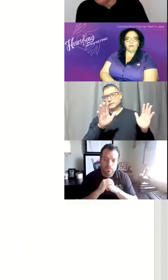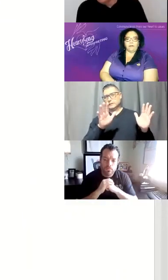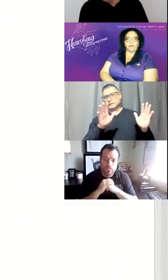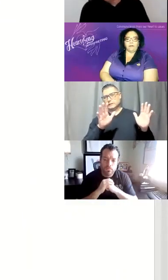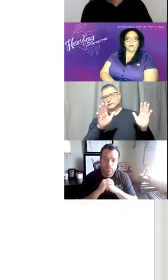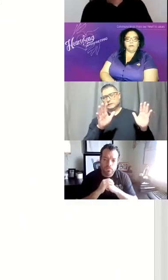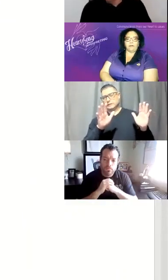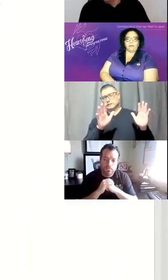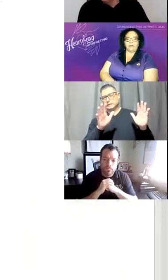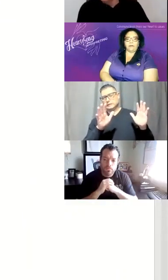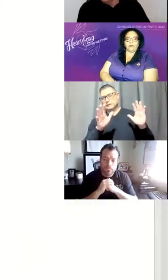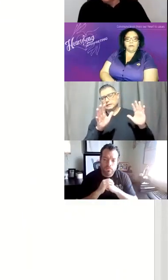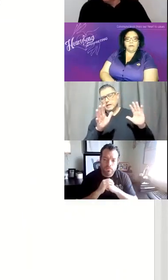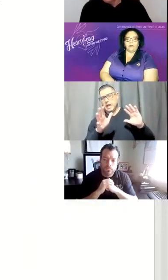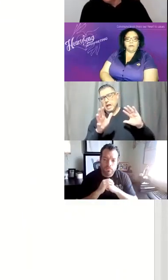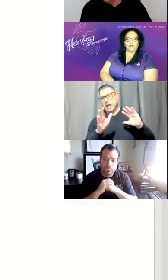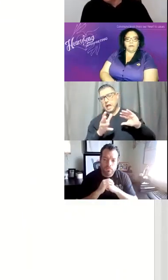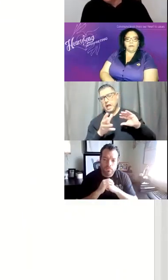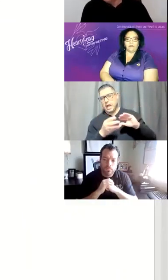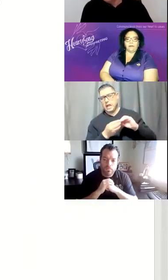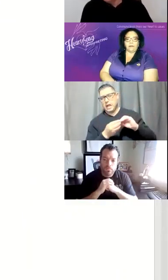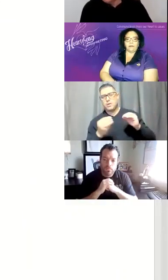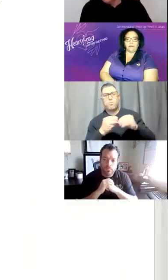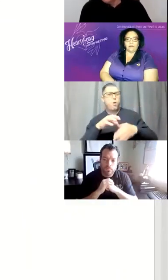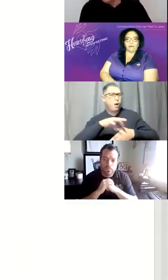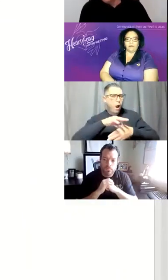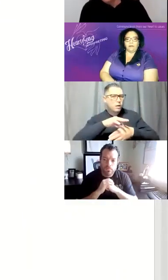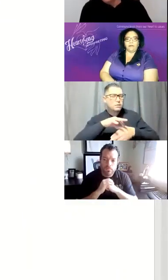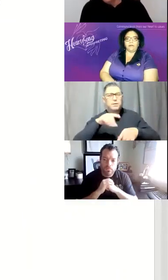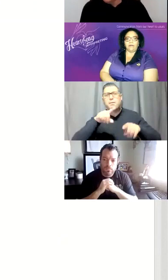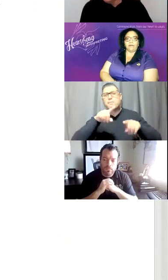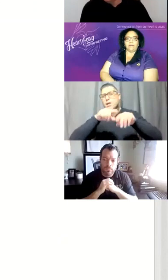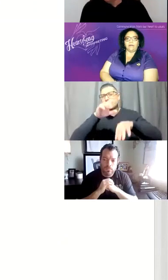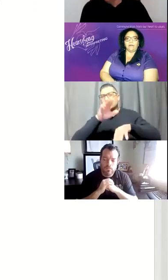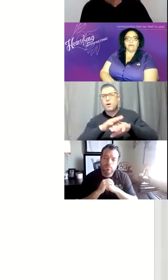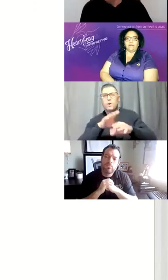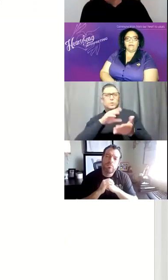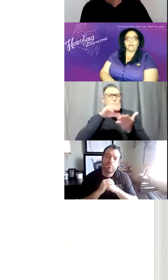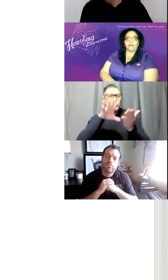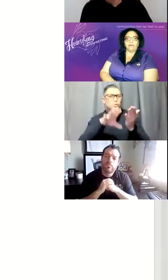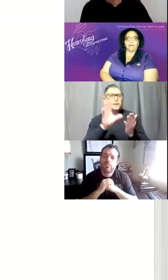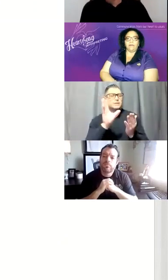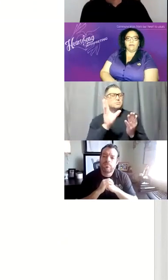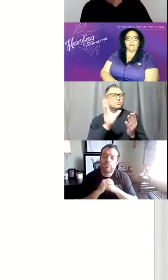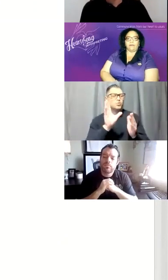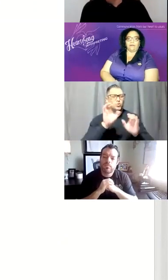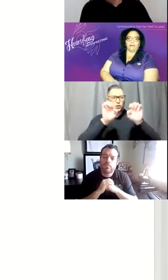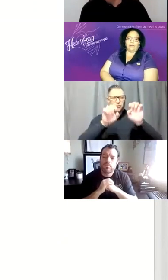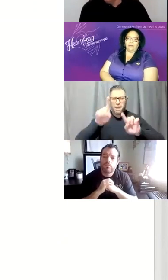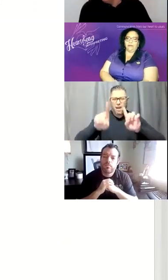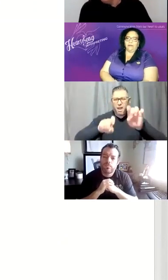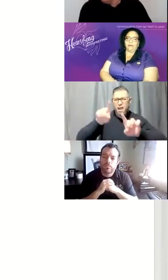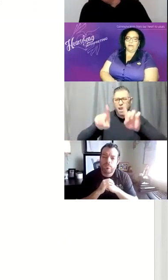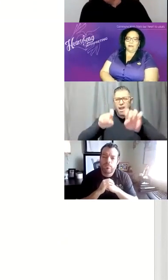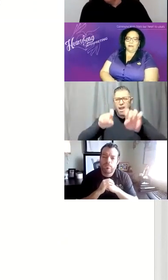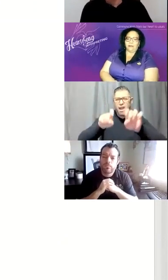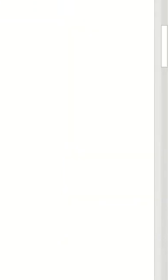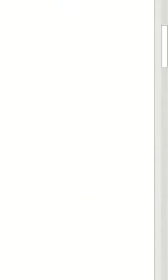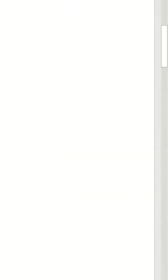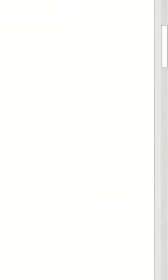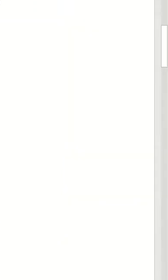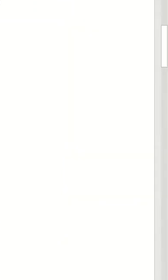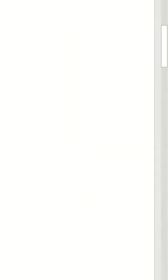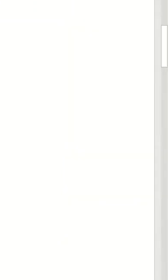added content based on student surveys and what they were telling us they needed, and based on our